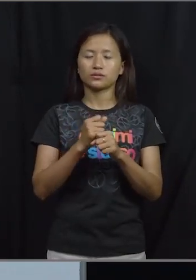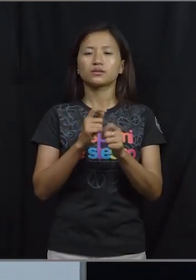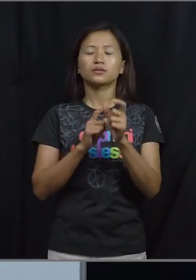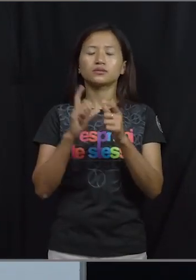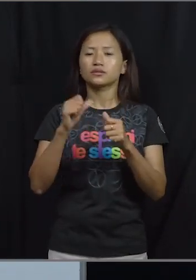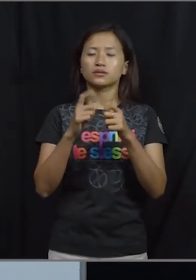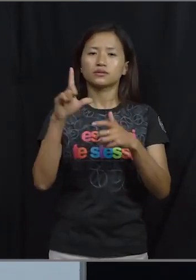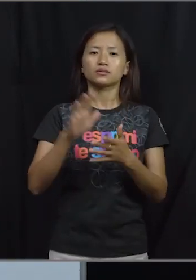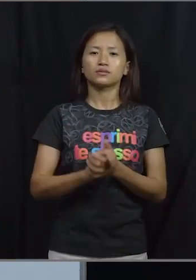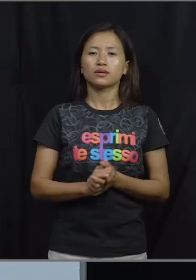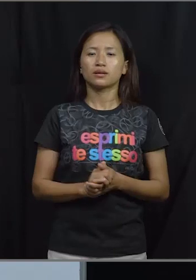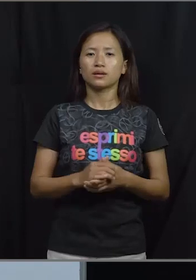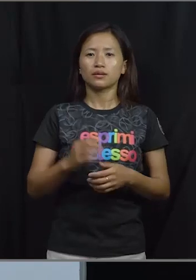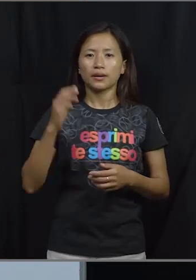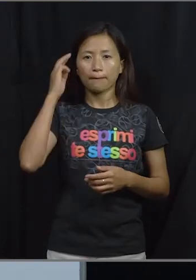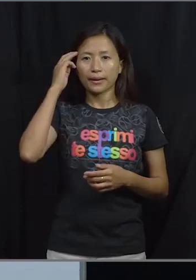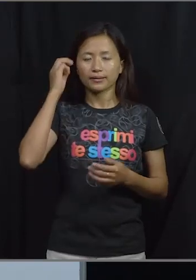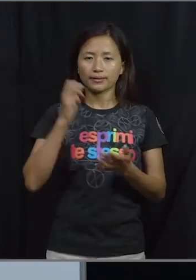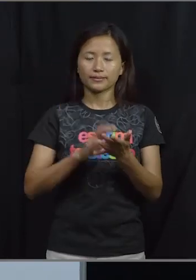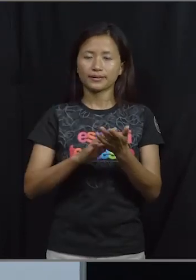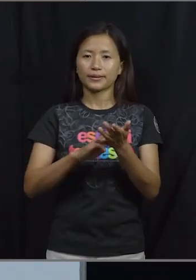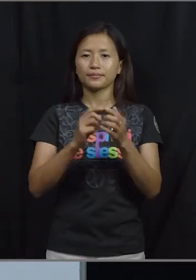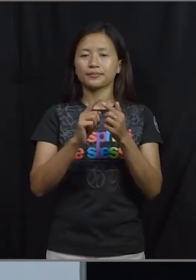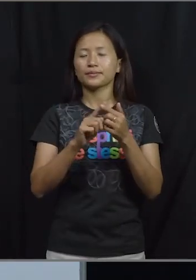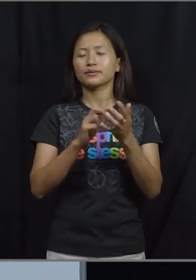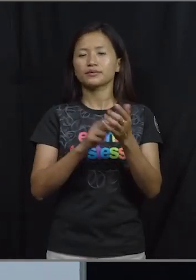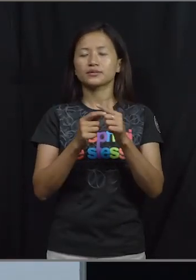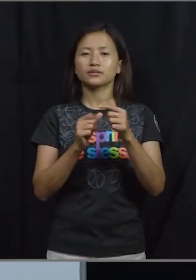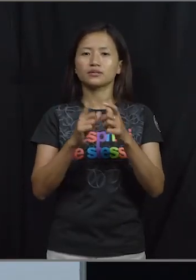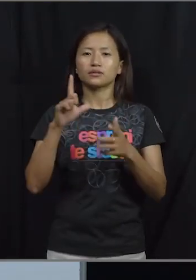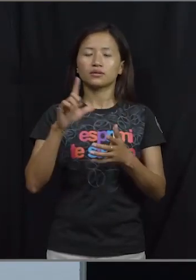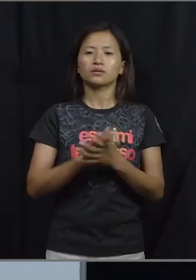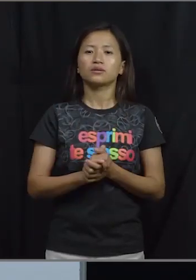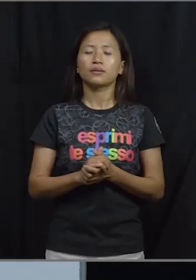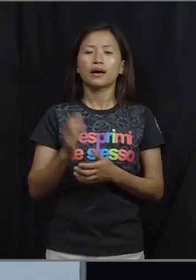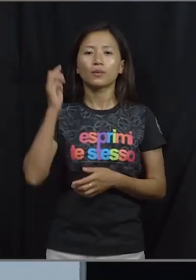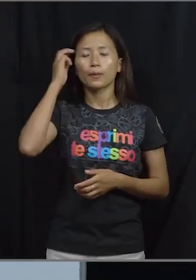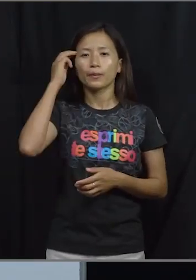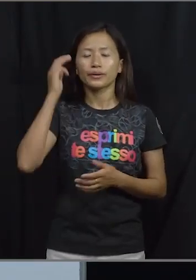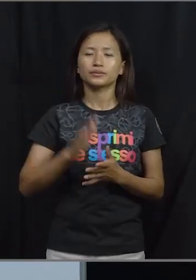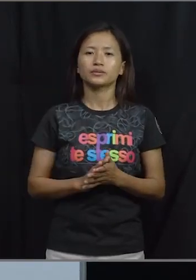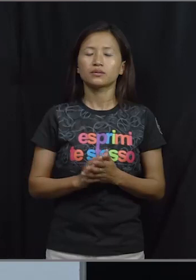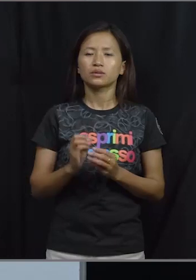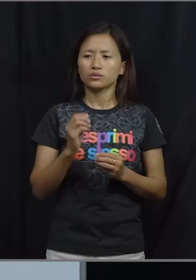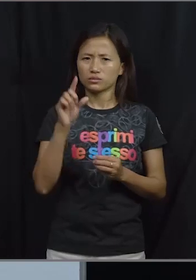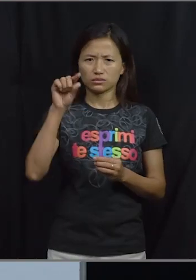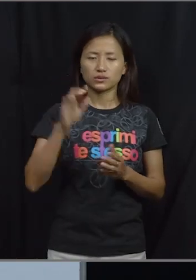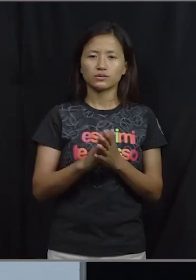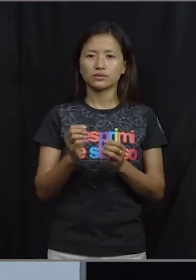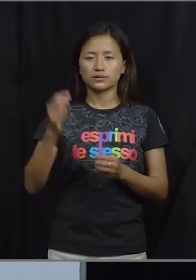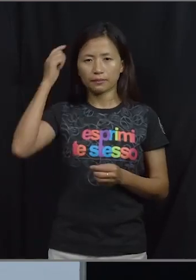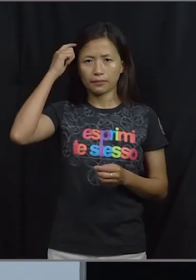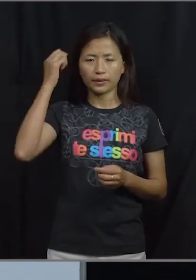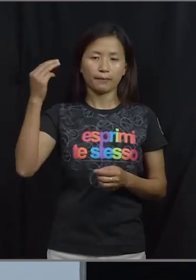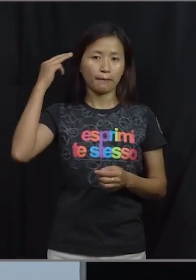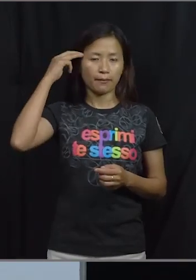And what is the next one? Mental hereditary. So mental, we all know that it is to do with the brain, the mind, or the